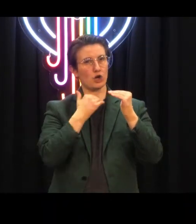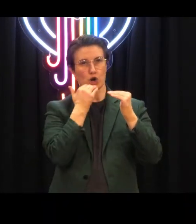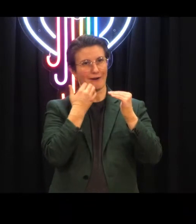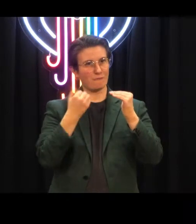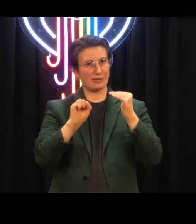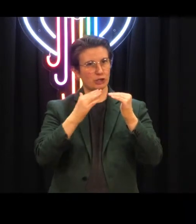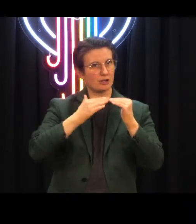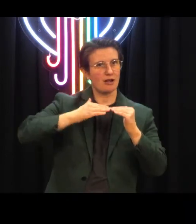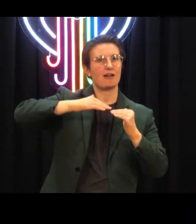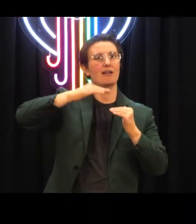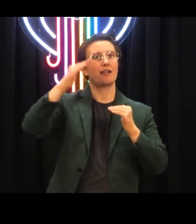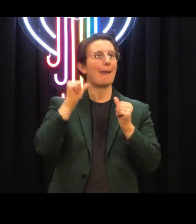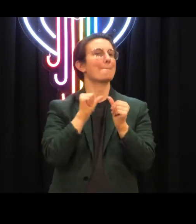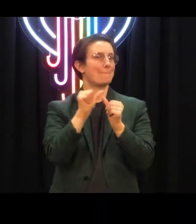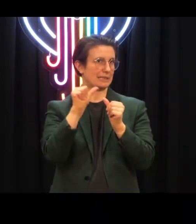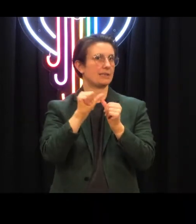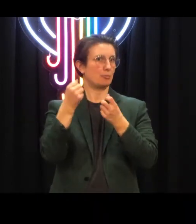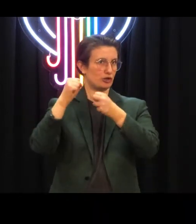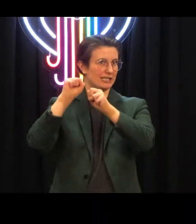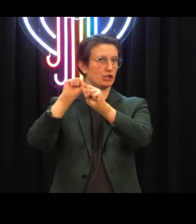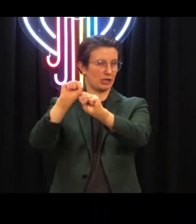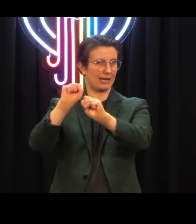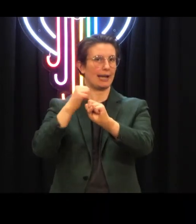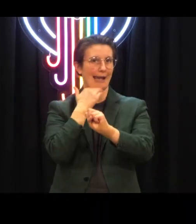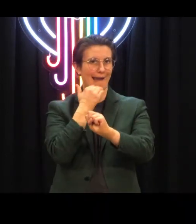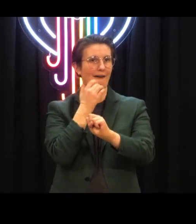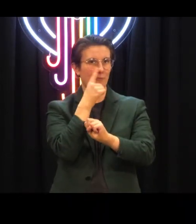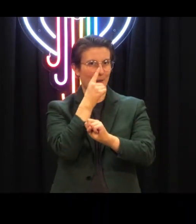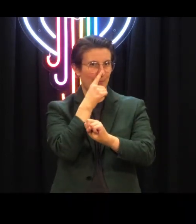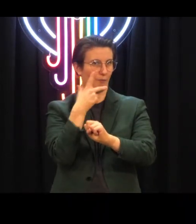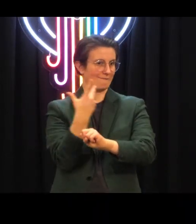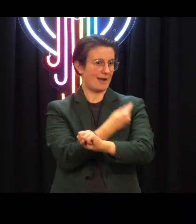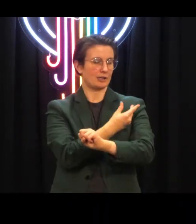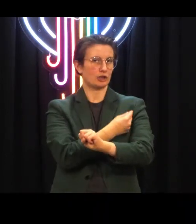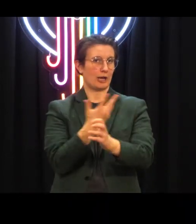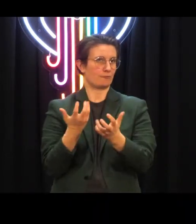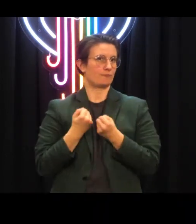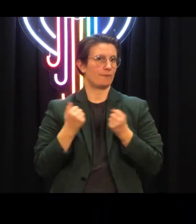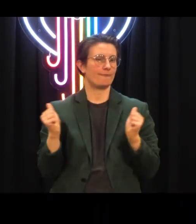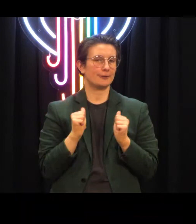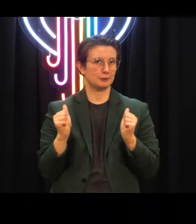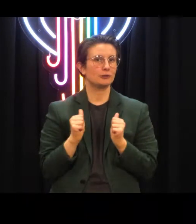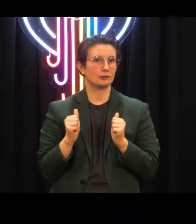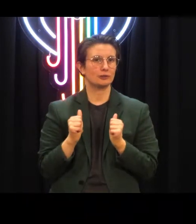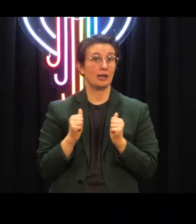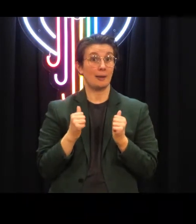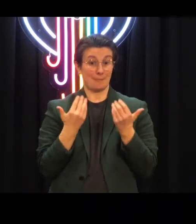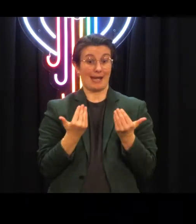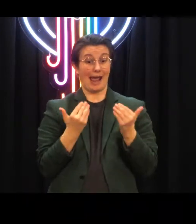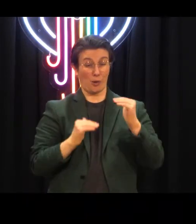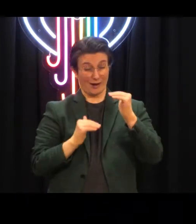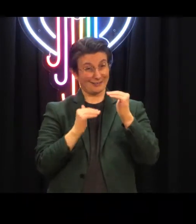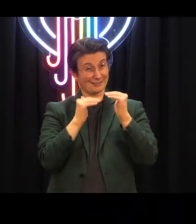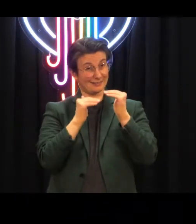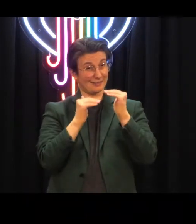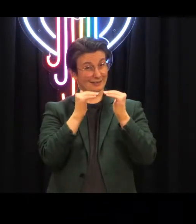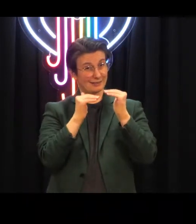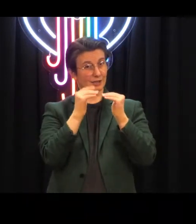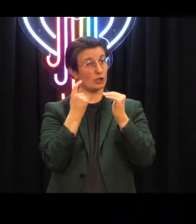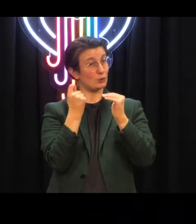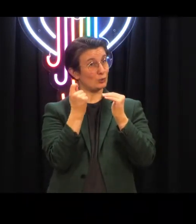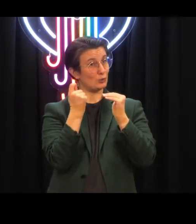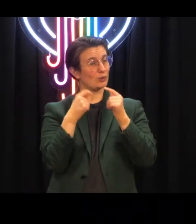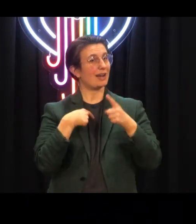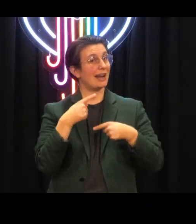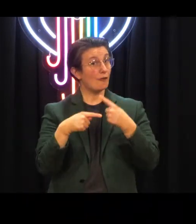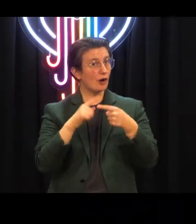become smaller and less frequent. So we're rapidly approaching those sorts of levels, but we just need to keep going. Just